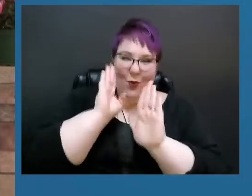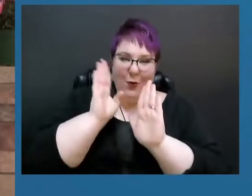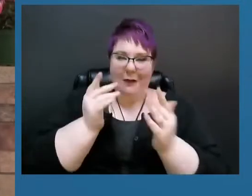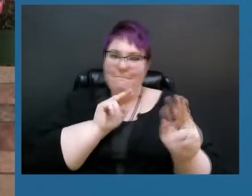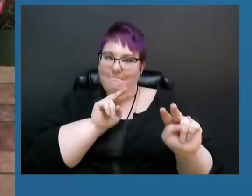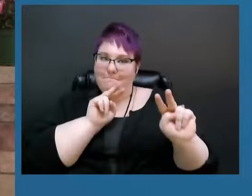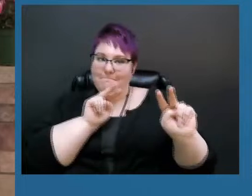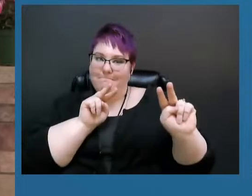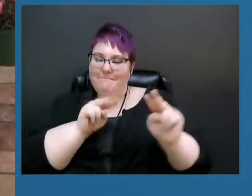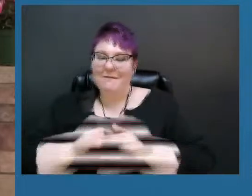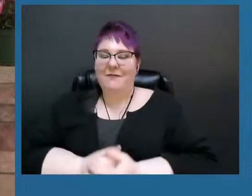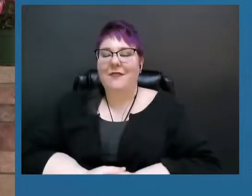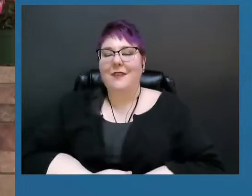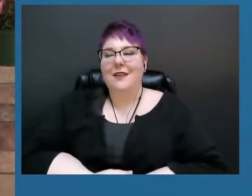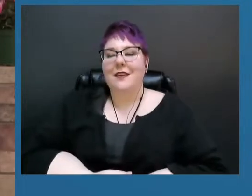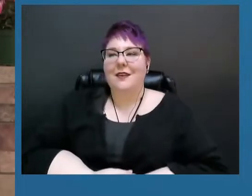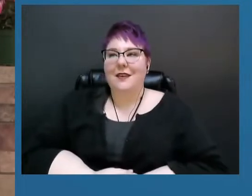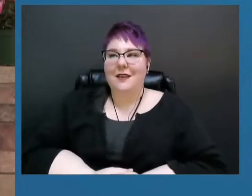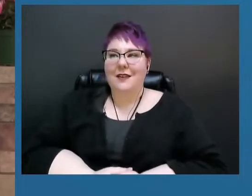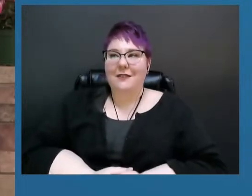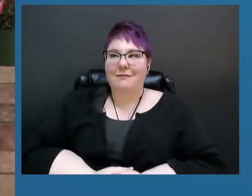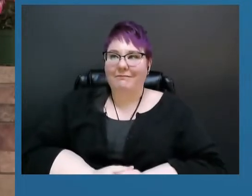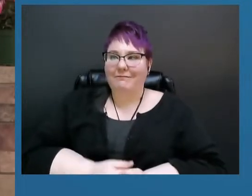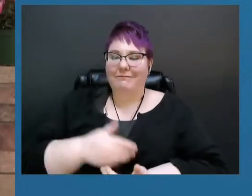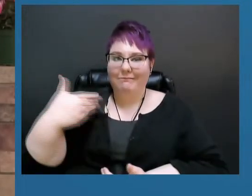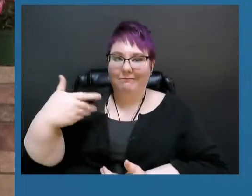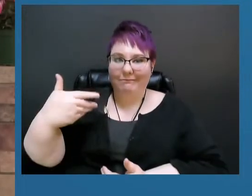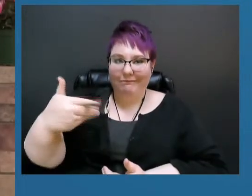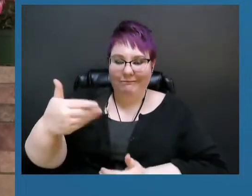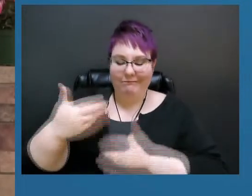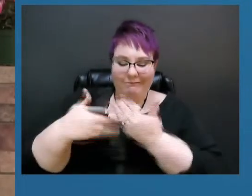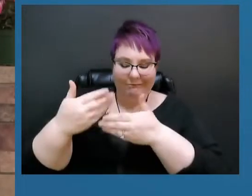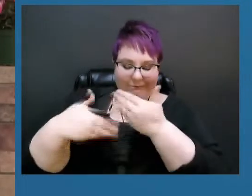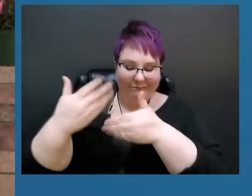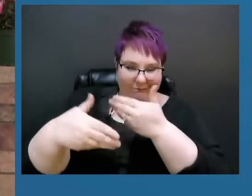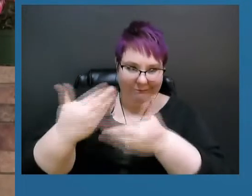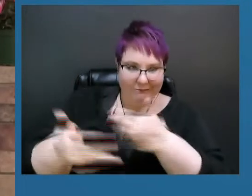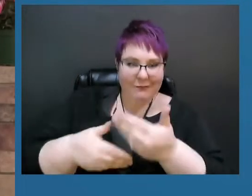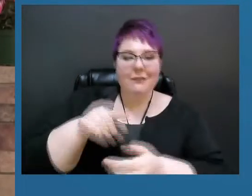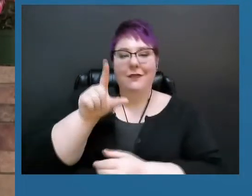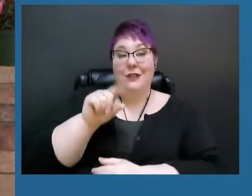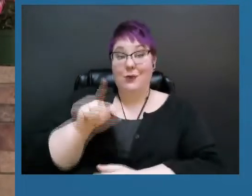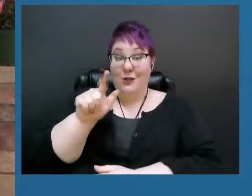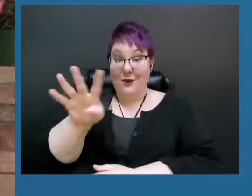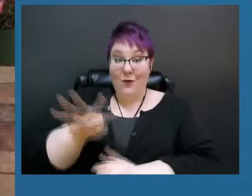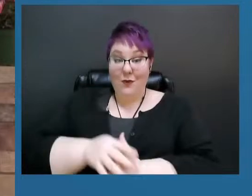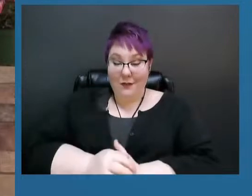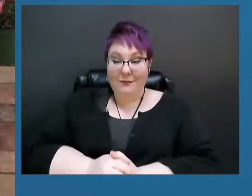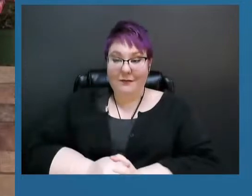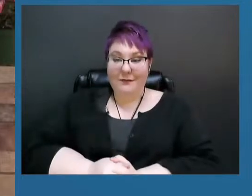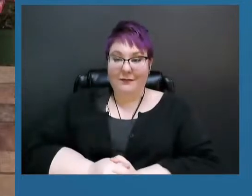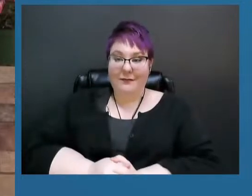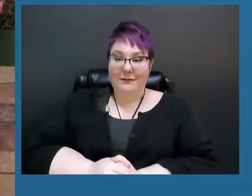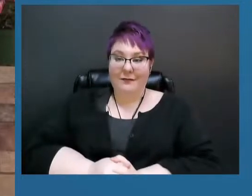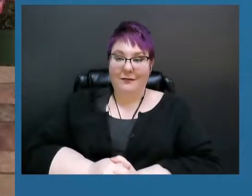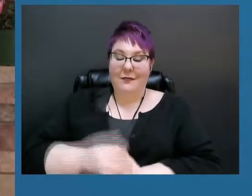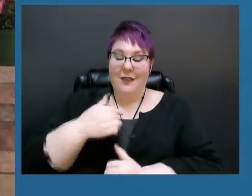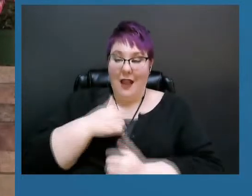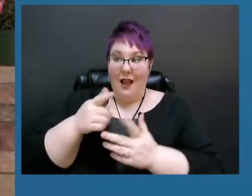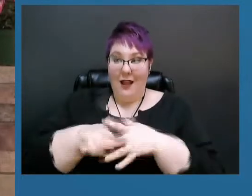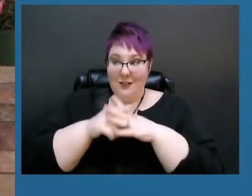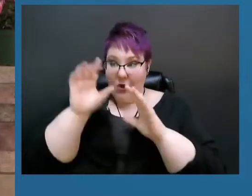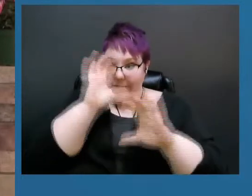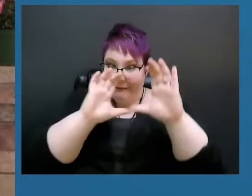sense. So fast forward to summer of 2024. That's when I started looking again a lot